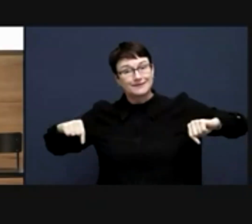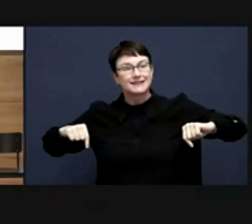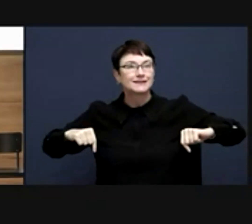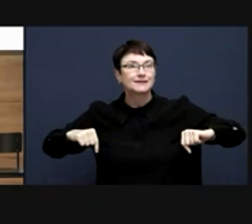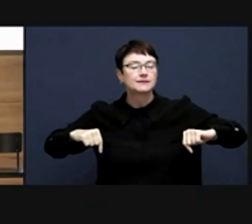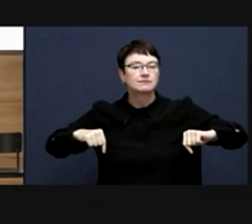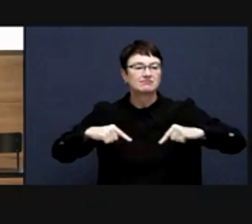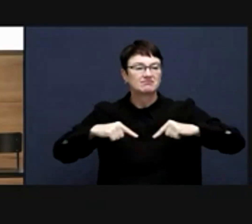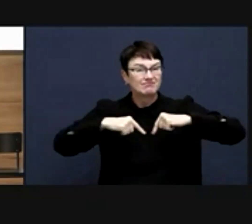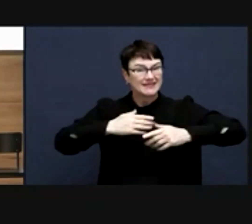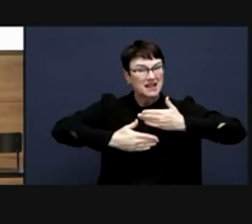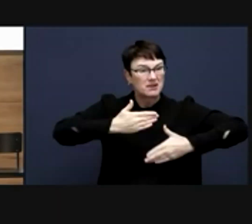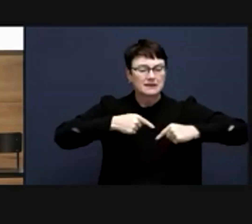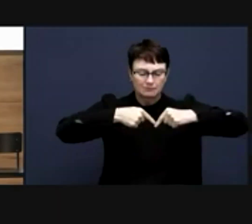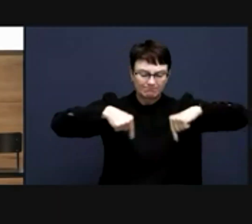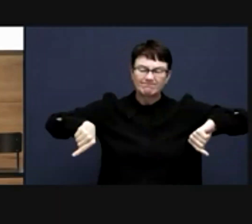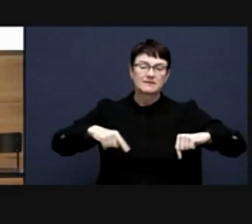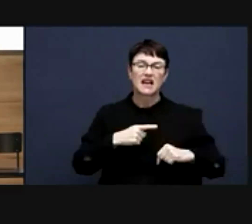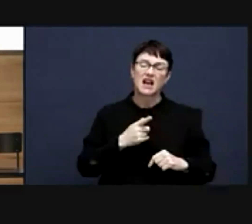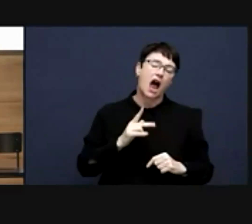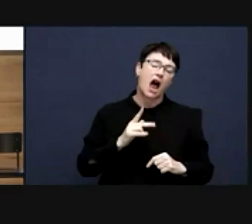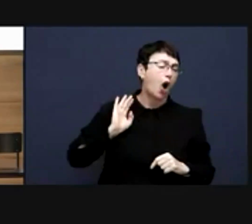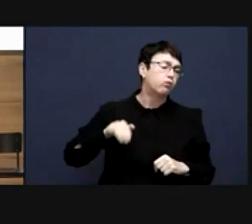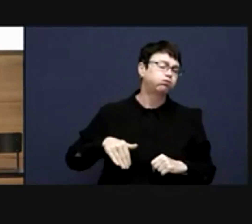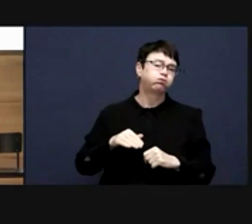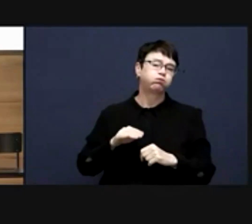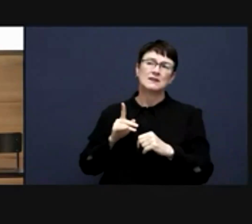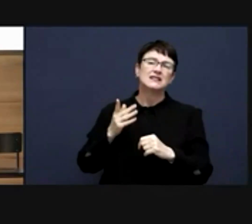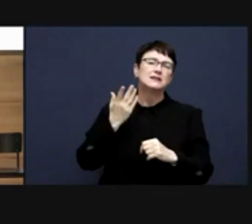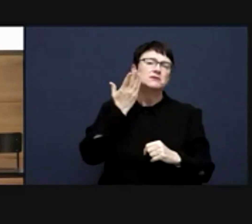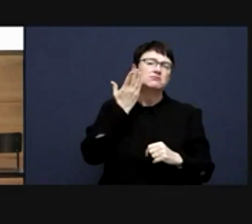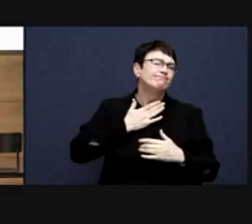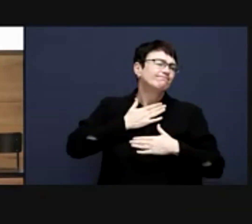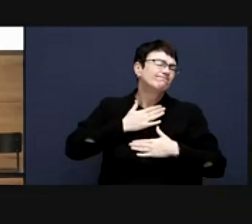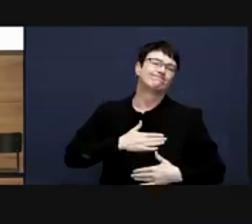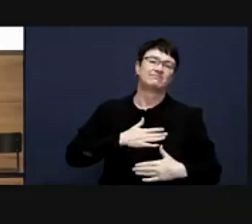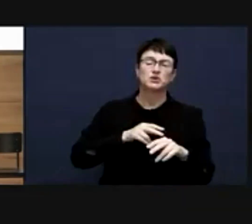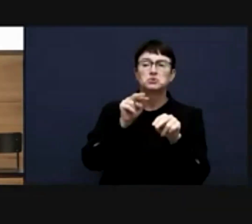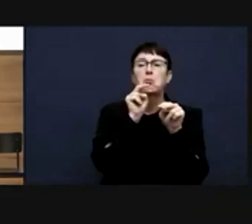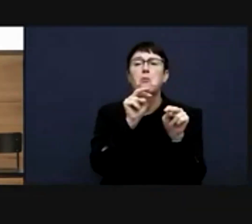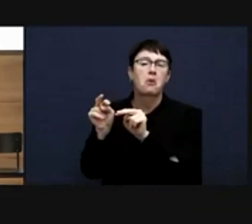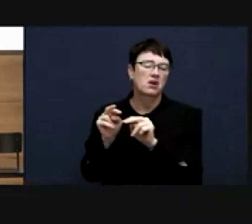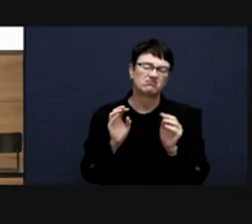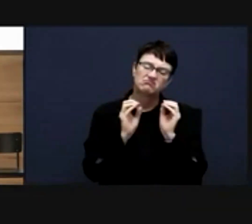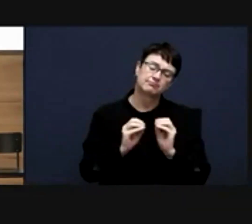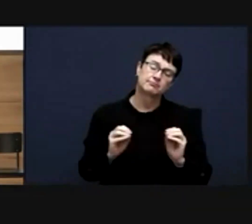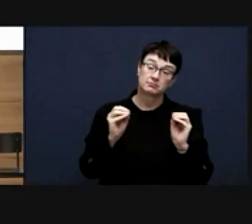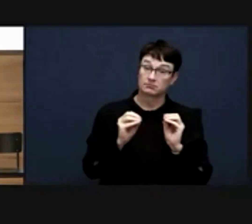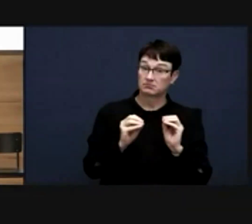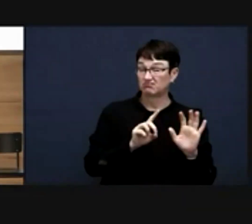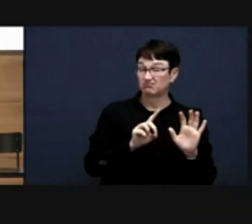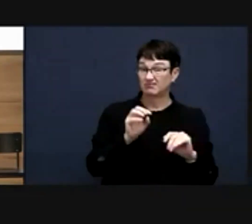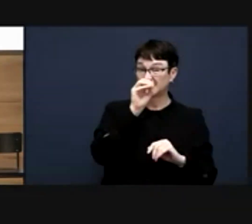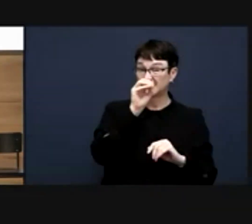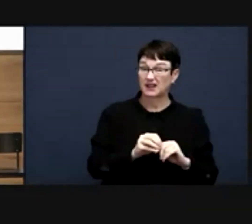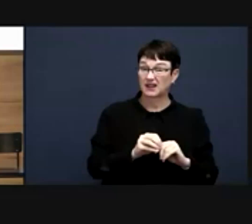either limited or not involved at all in the monitoring process, even if it is true that some member states did